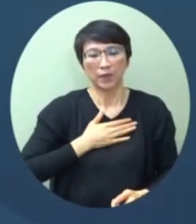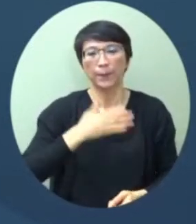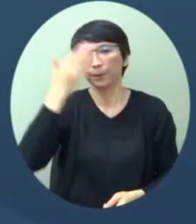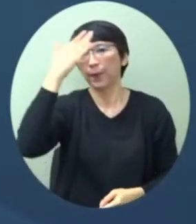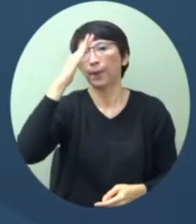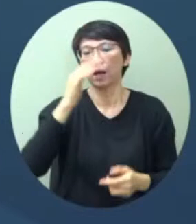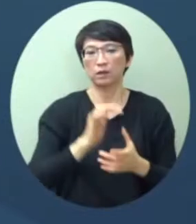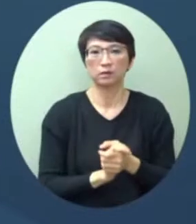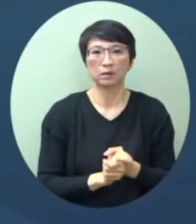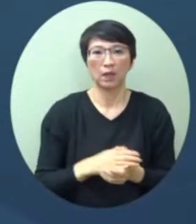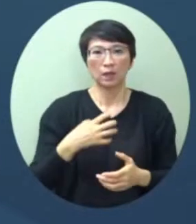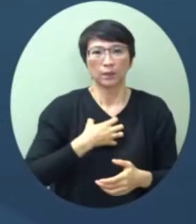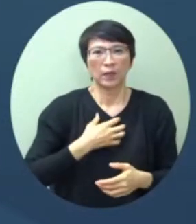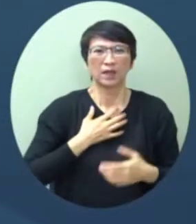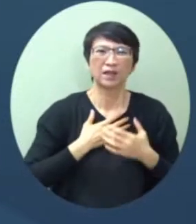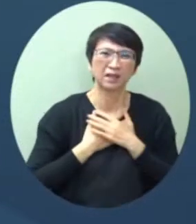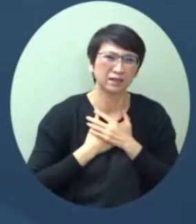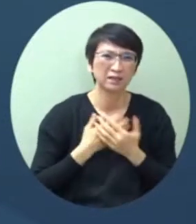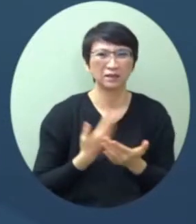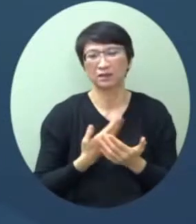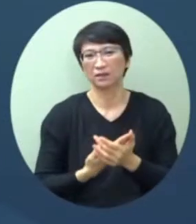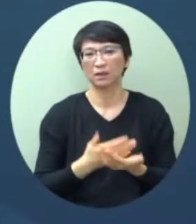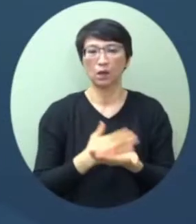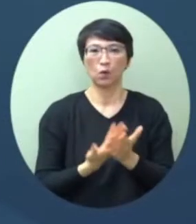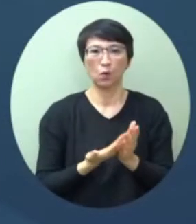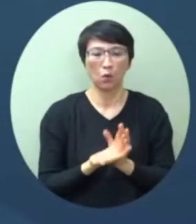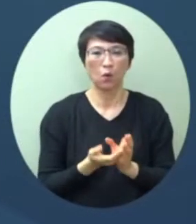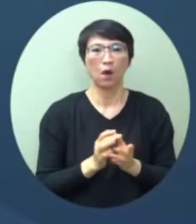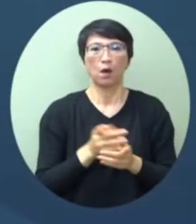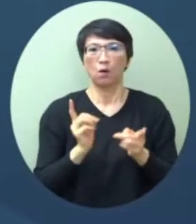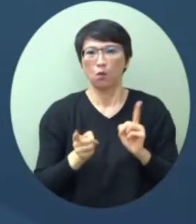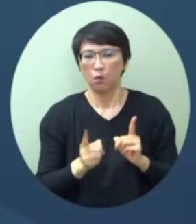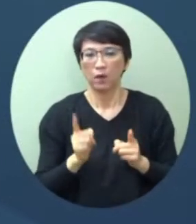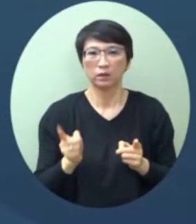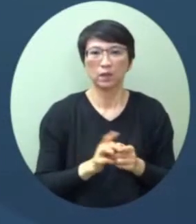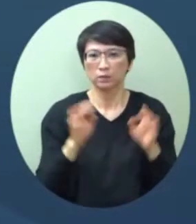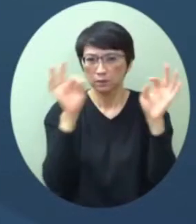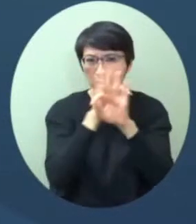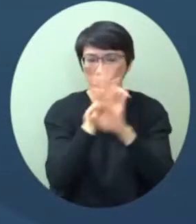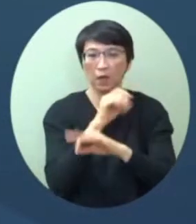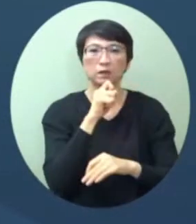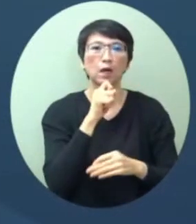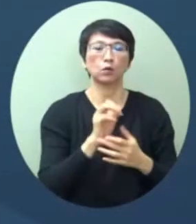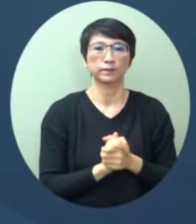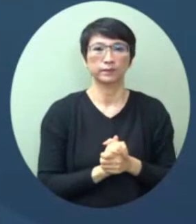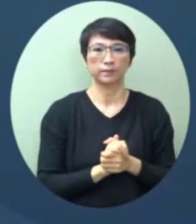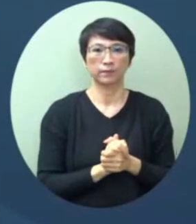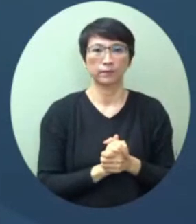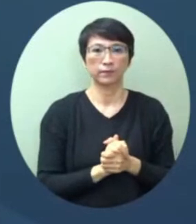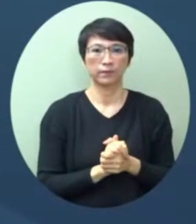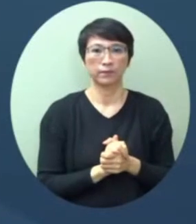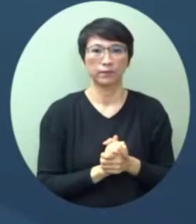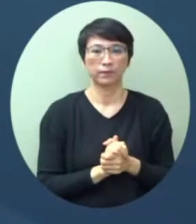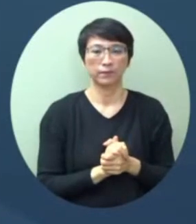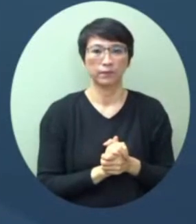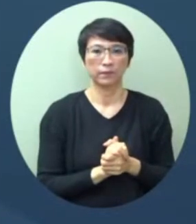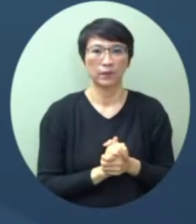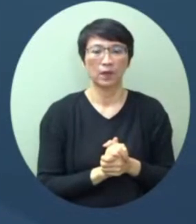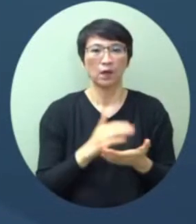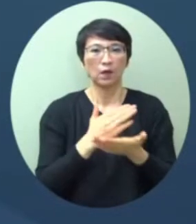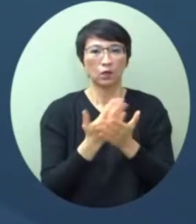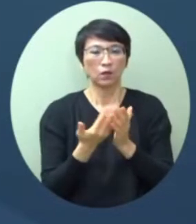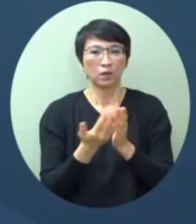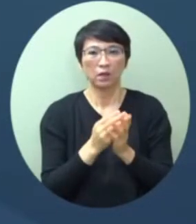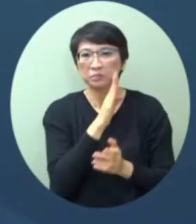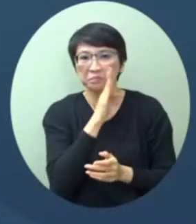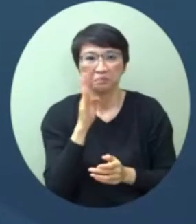outbreak, members of the public are naturally worried and anxious, and misunderstandings can arise